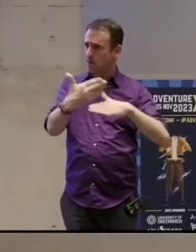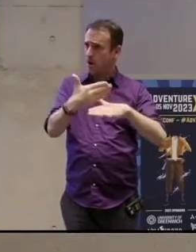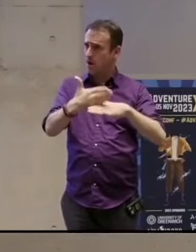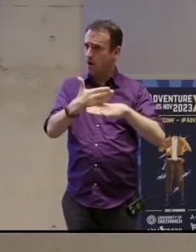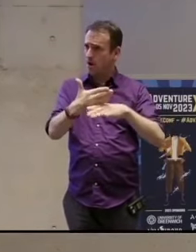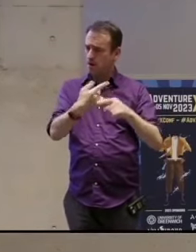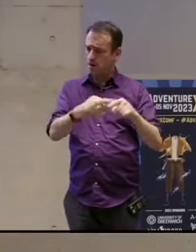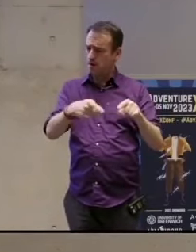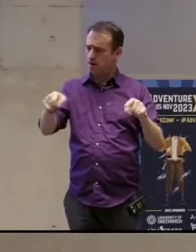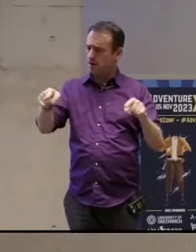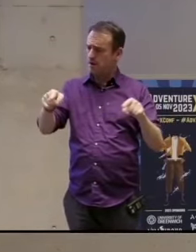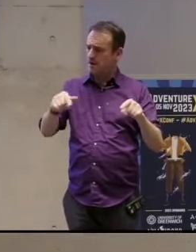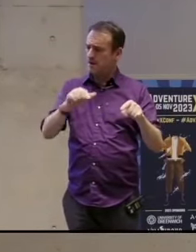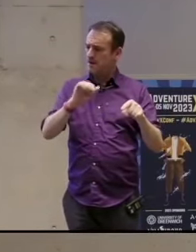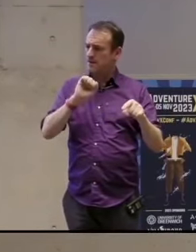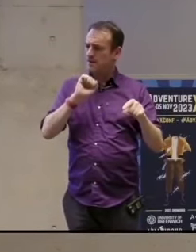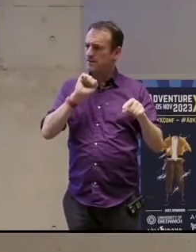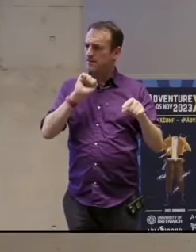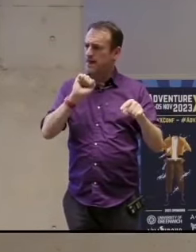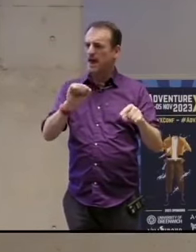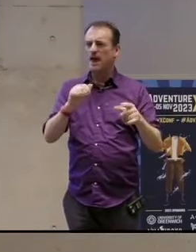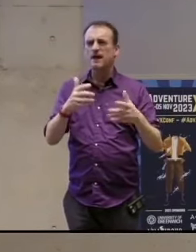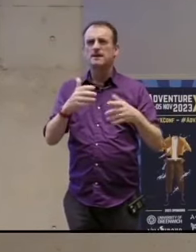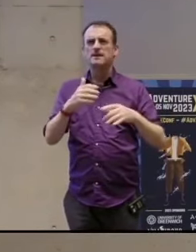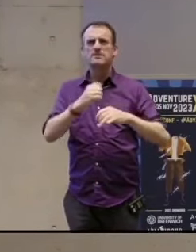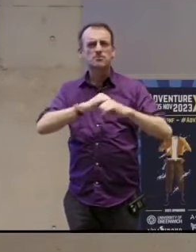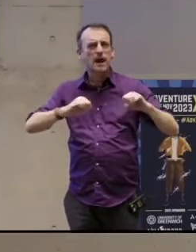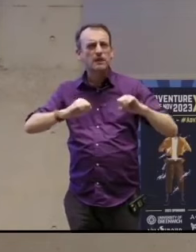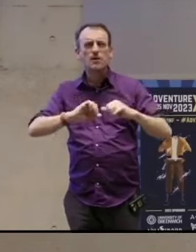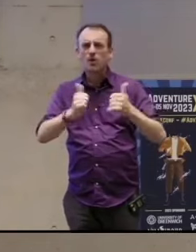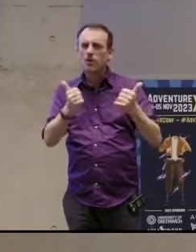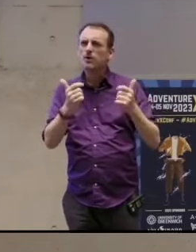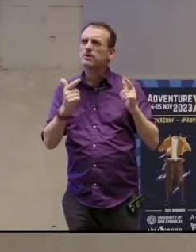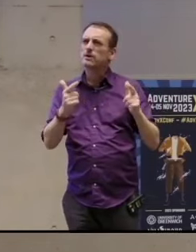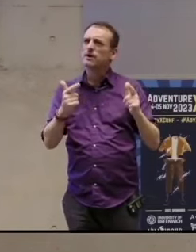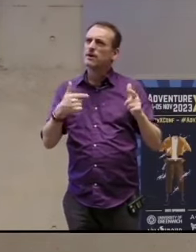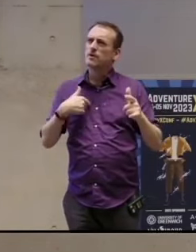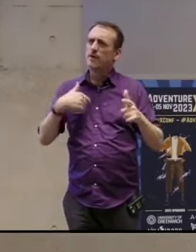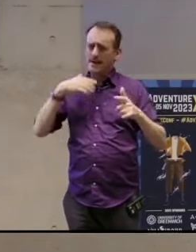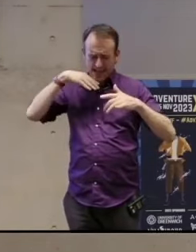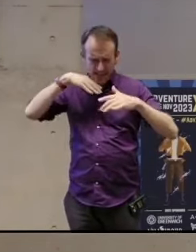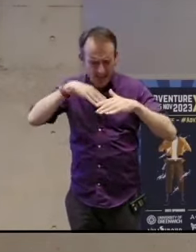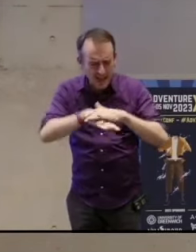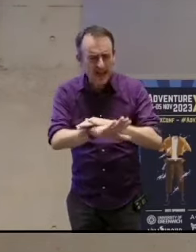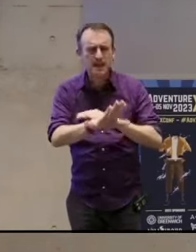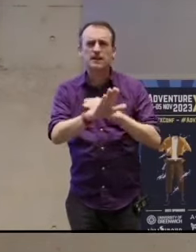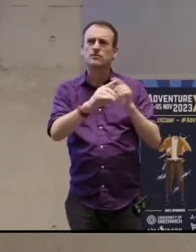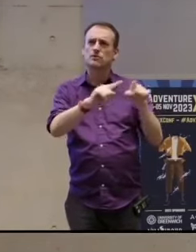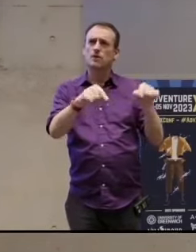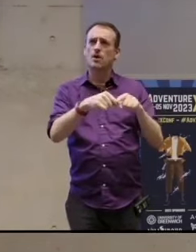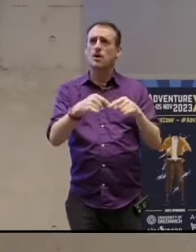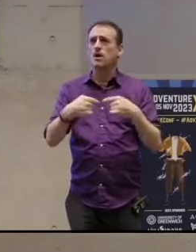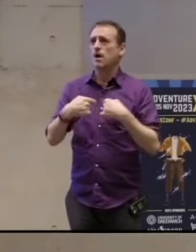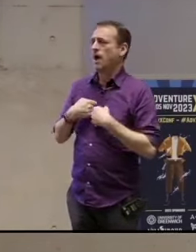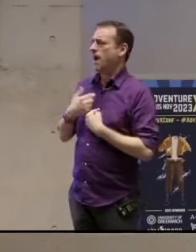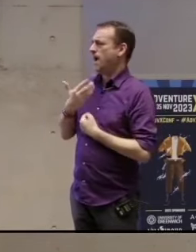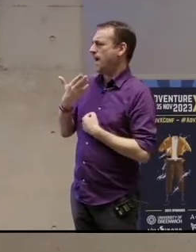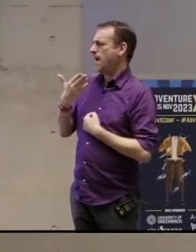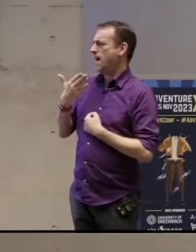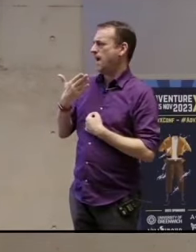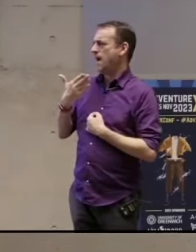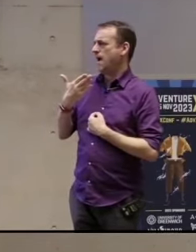particularly diverse spaces. So often, when I enter that space, I find that because I'm from like